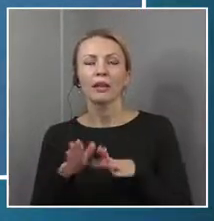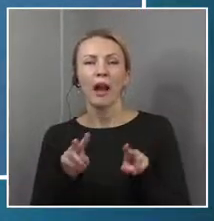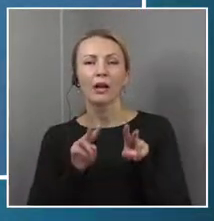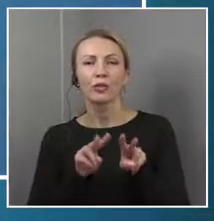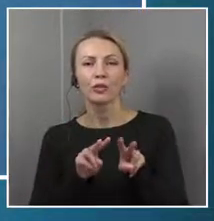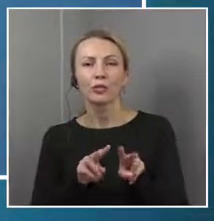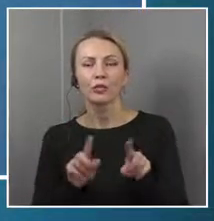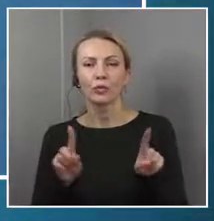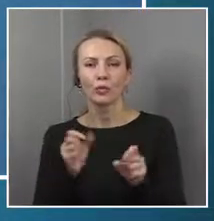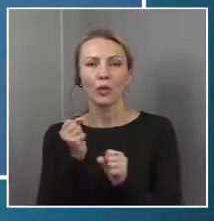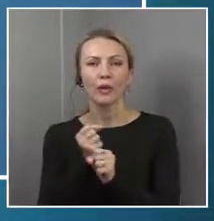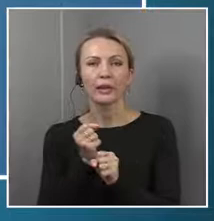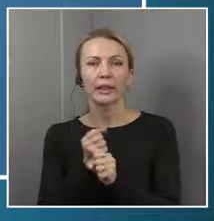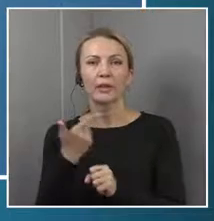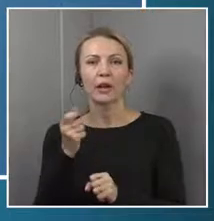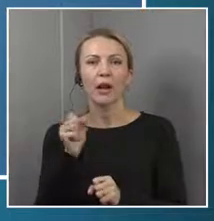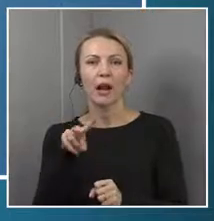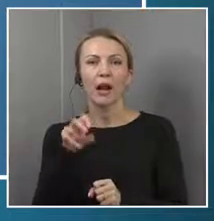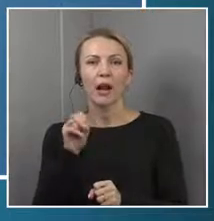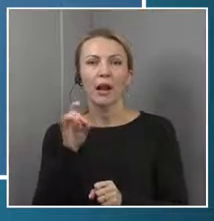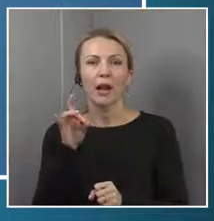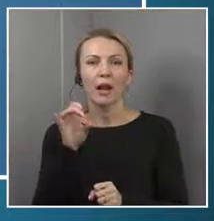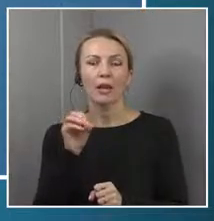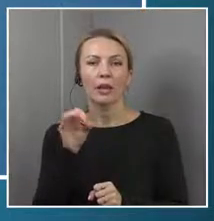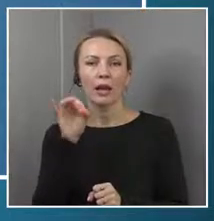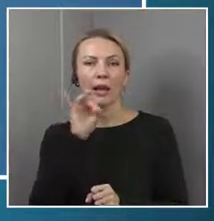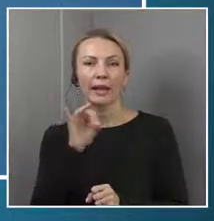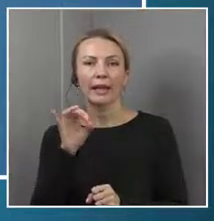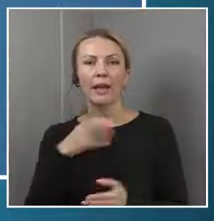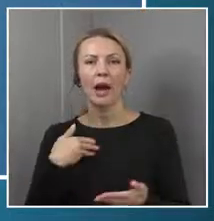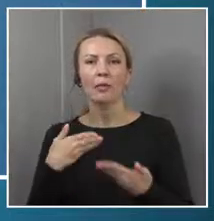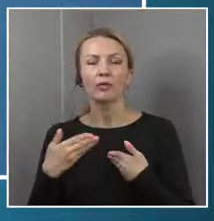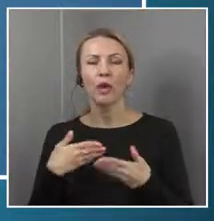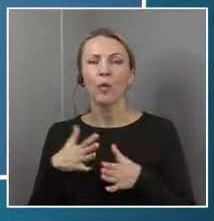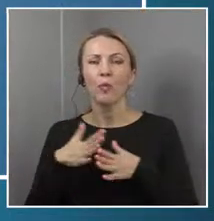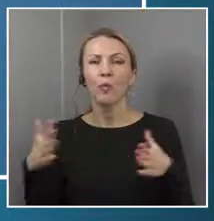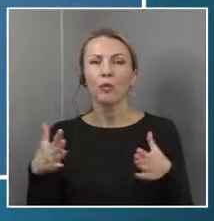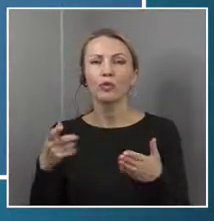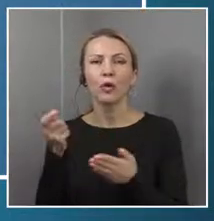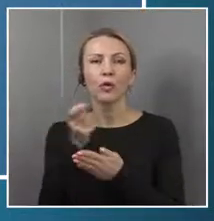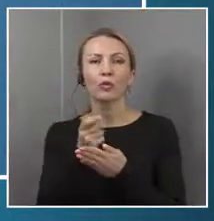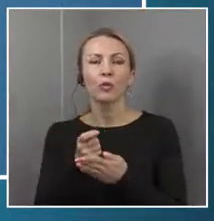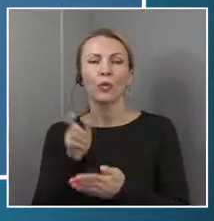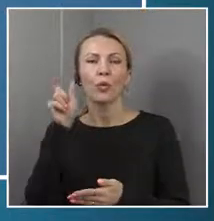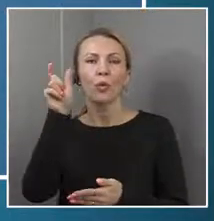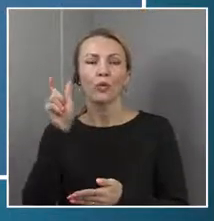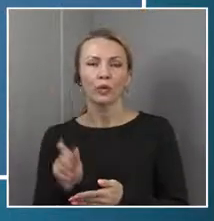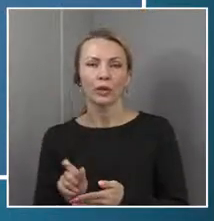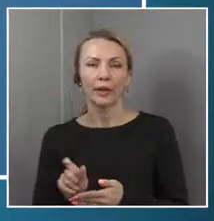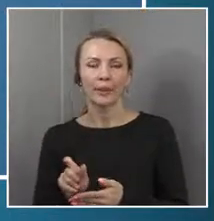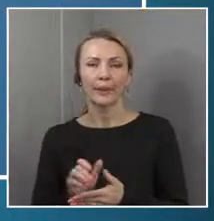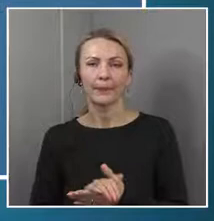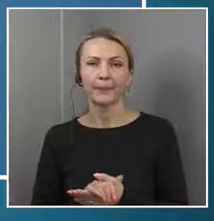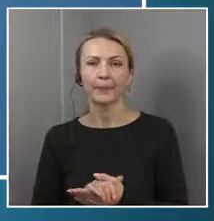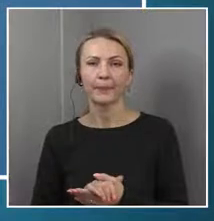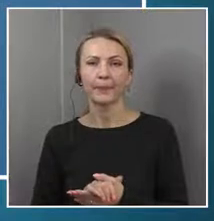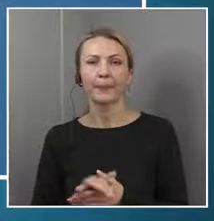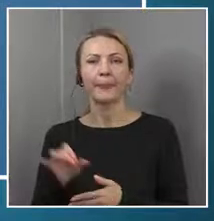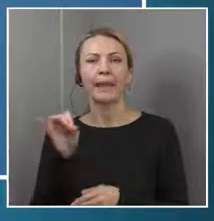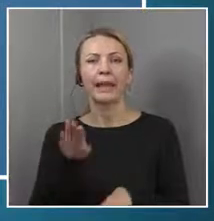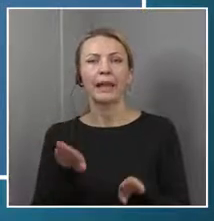and but more with artists. And I have really a deep connection to auction